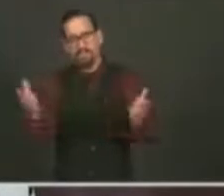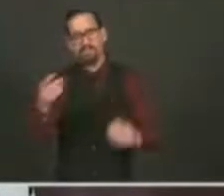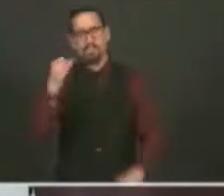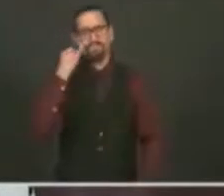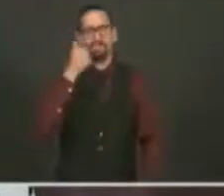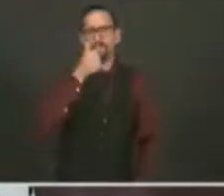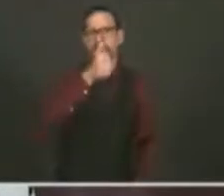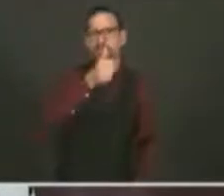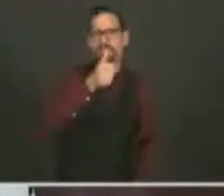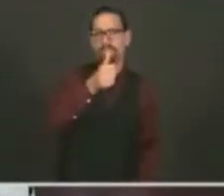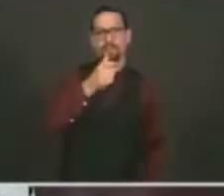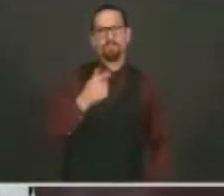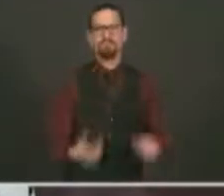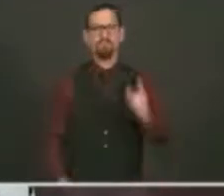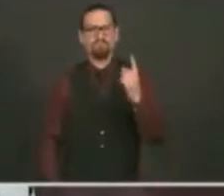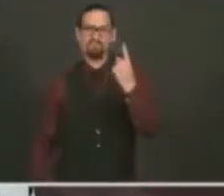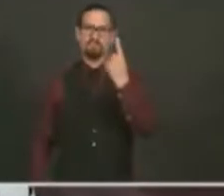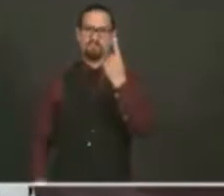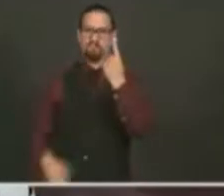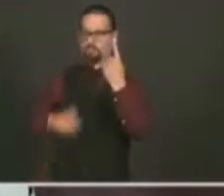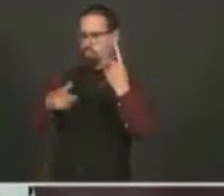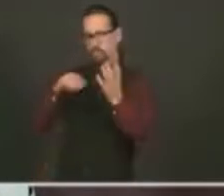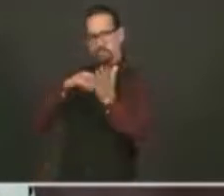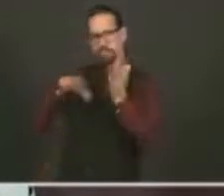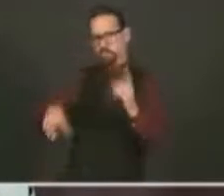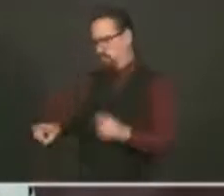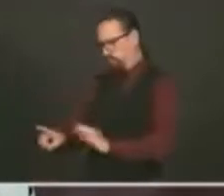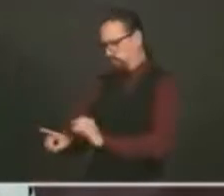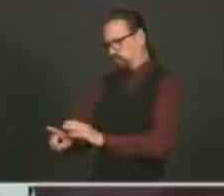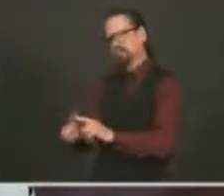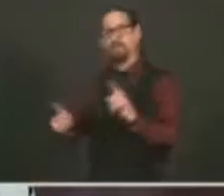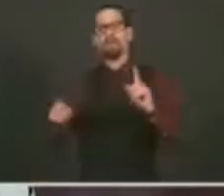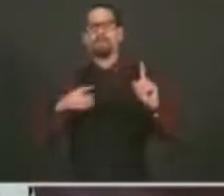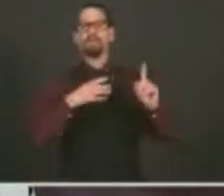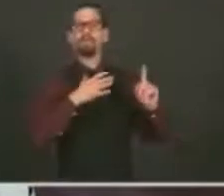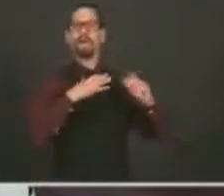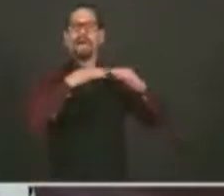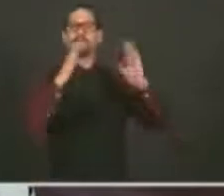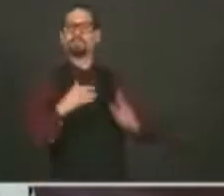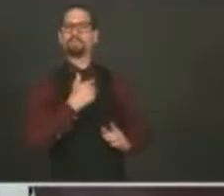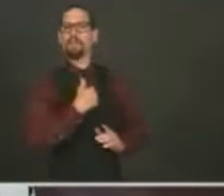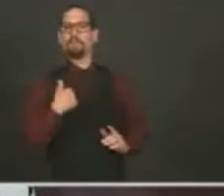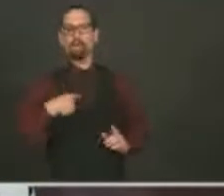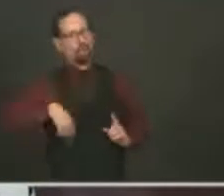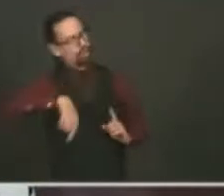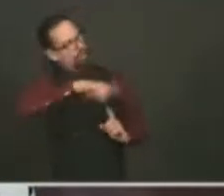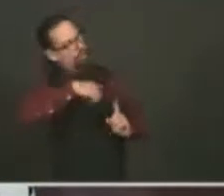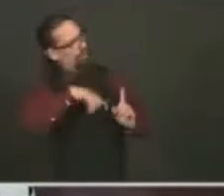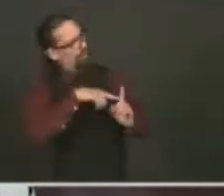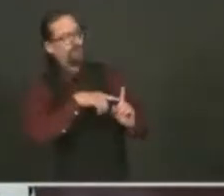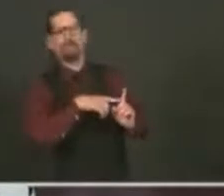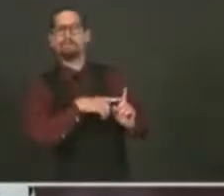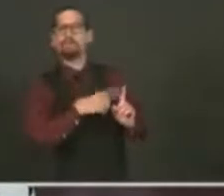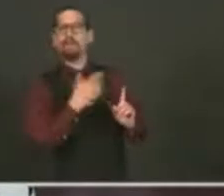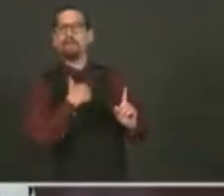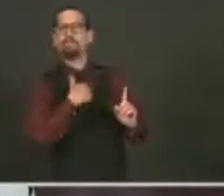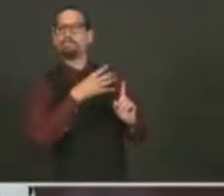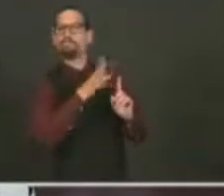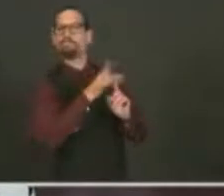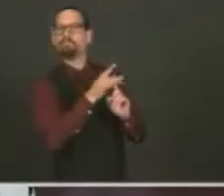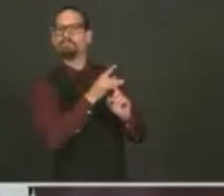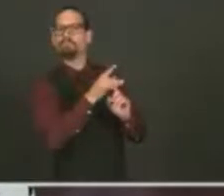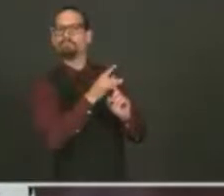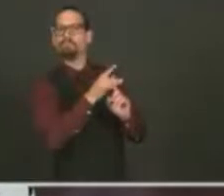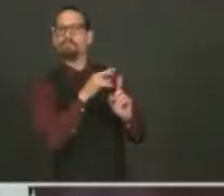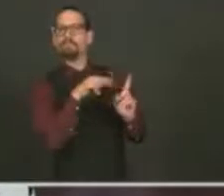of COVID-19, then everyone in your household needs to stay home.